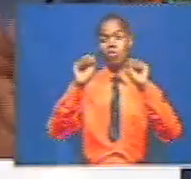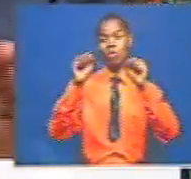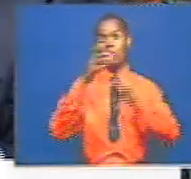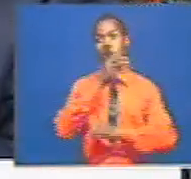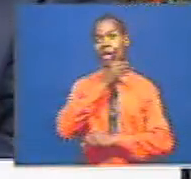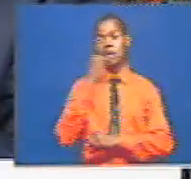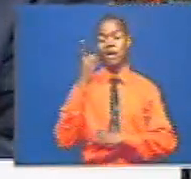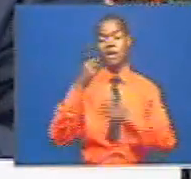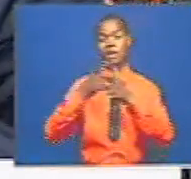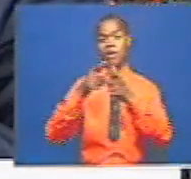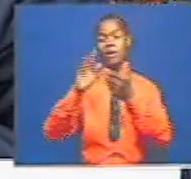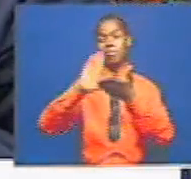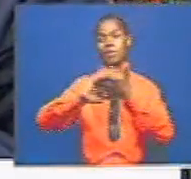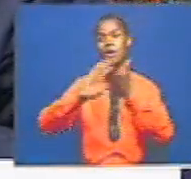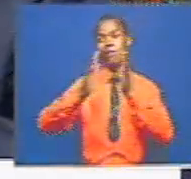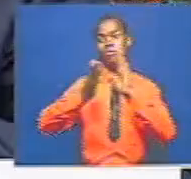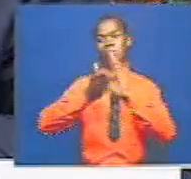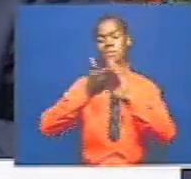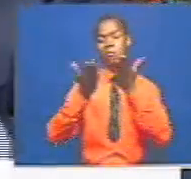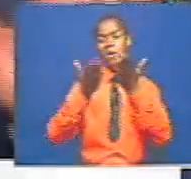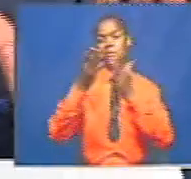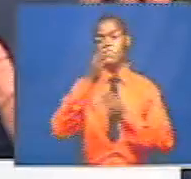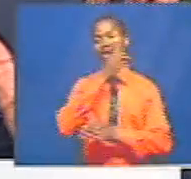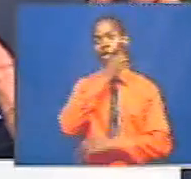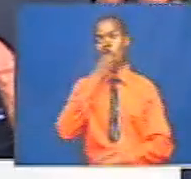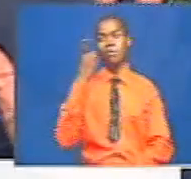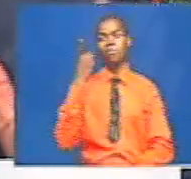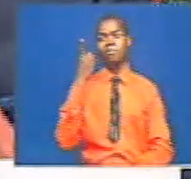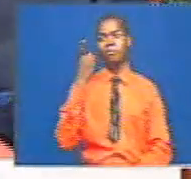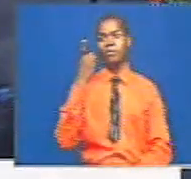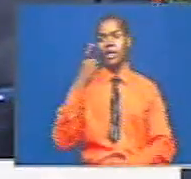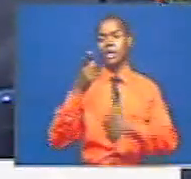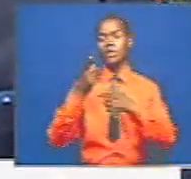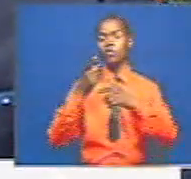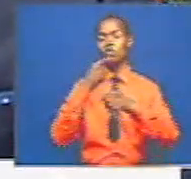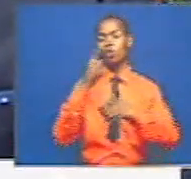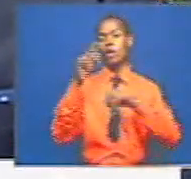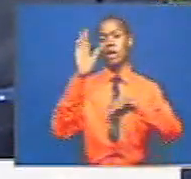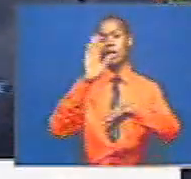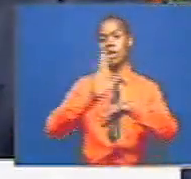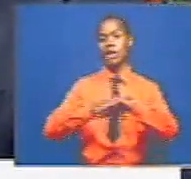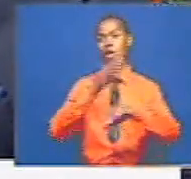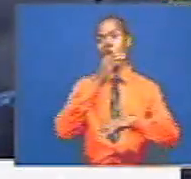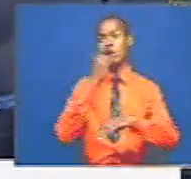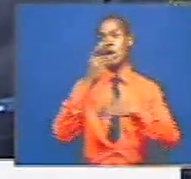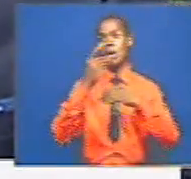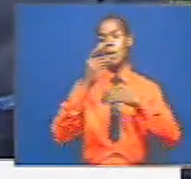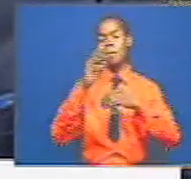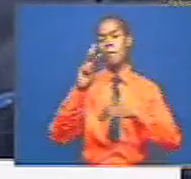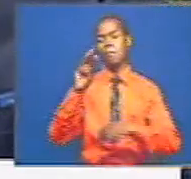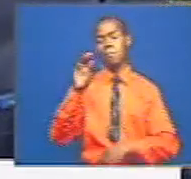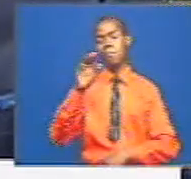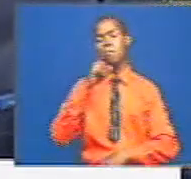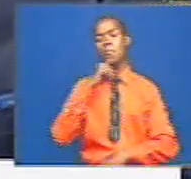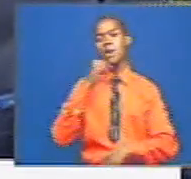it will become weird, and it will be withered, and it will be dry. So we get drought by man-made drought.